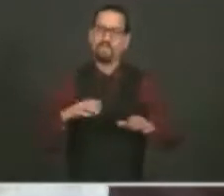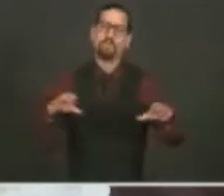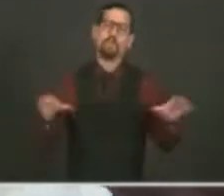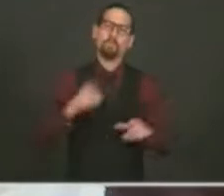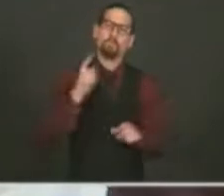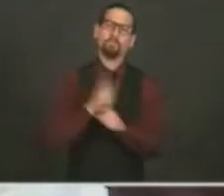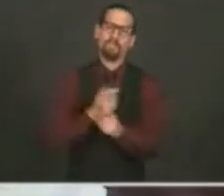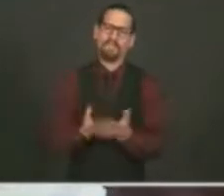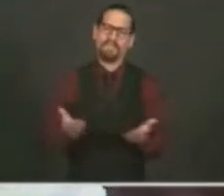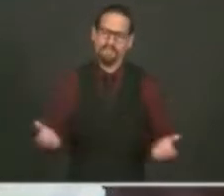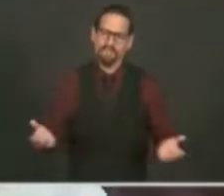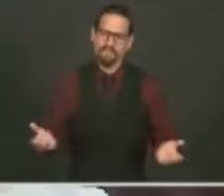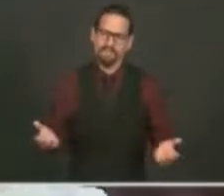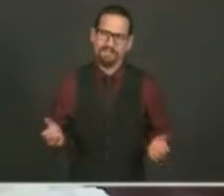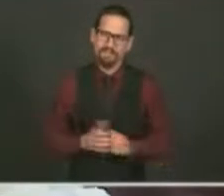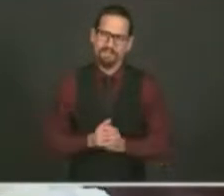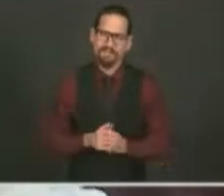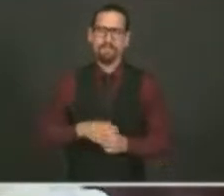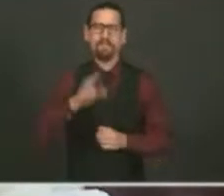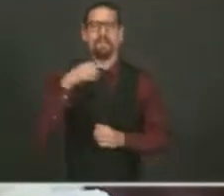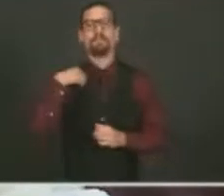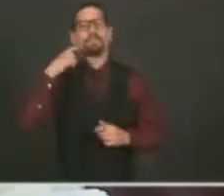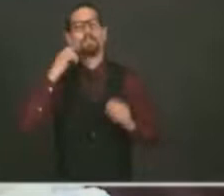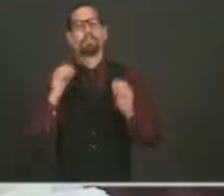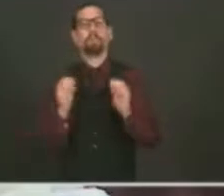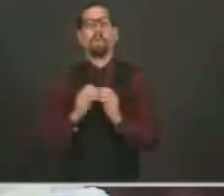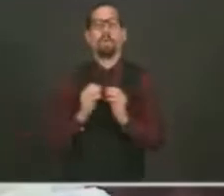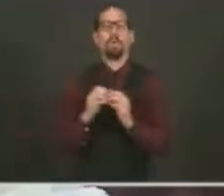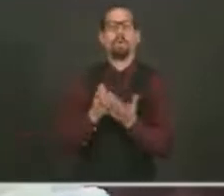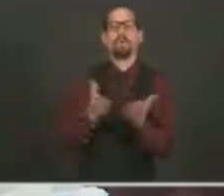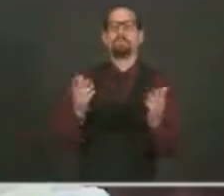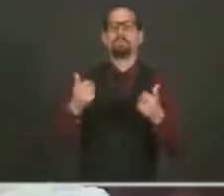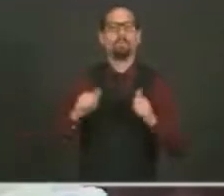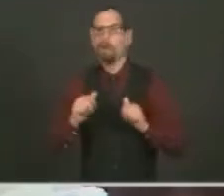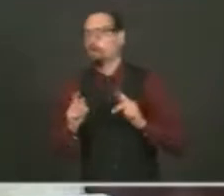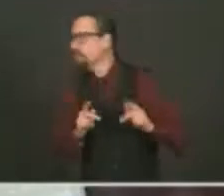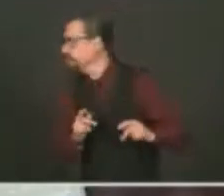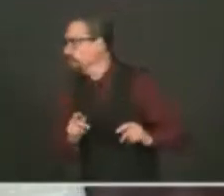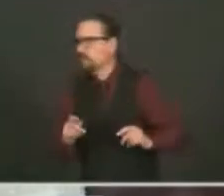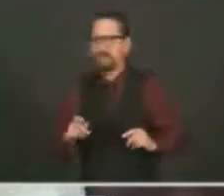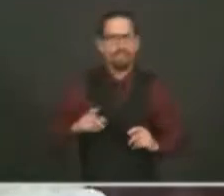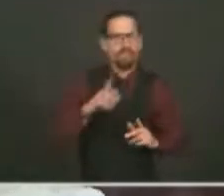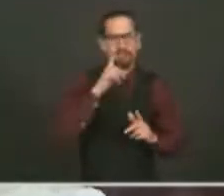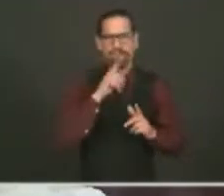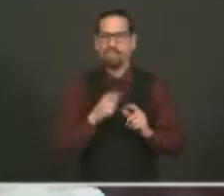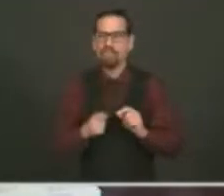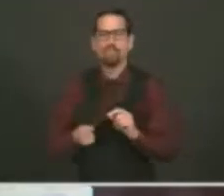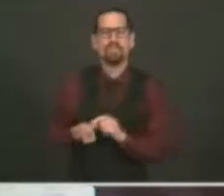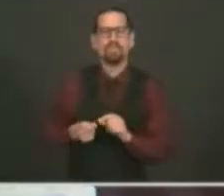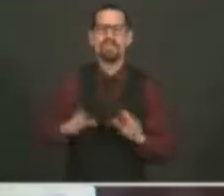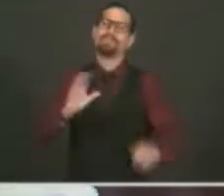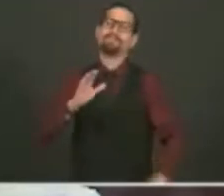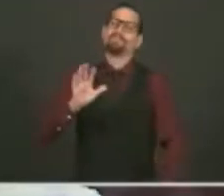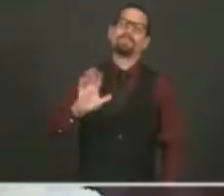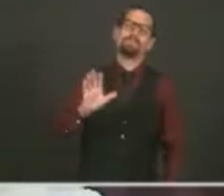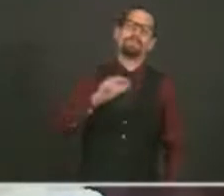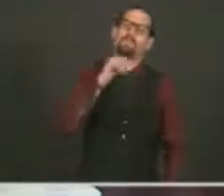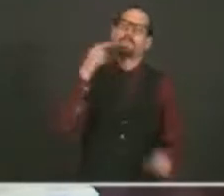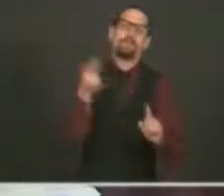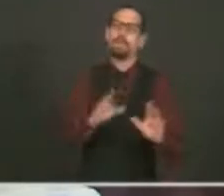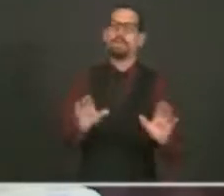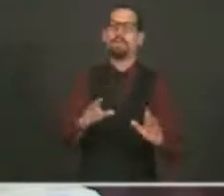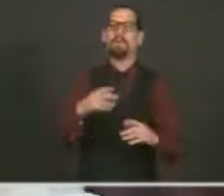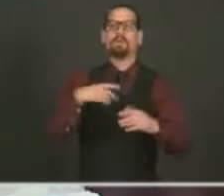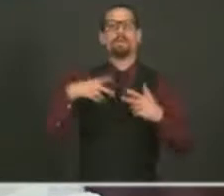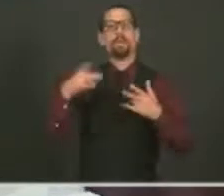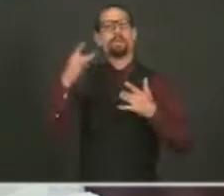where we are. I don't think anybody's trying to be malicious. I think everybody's just gotten too relaxed. Having said that, and